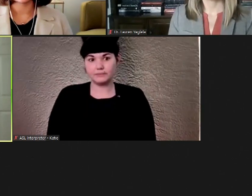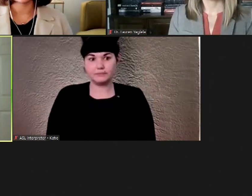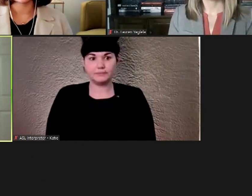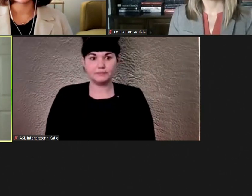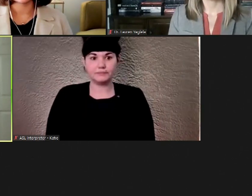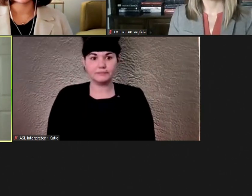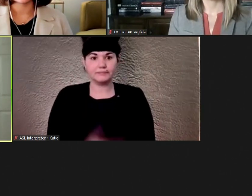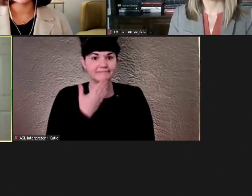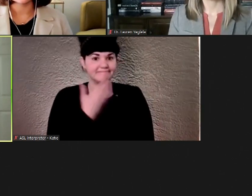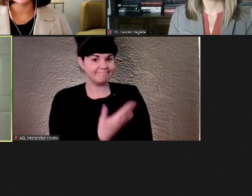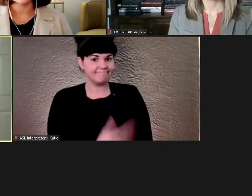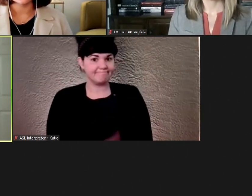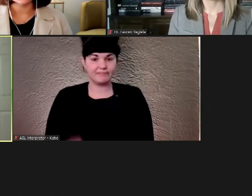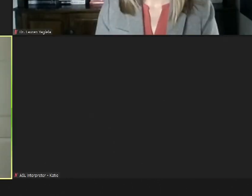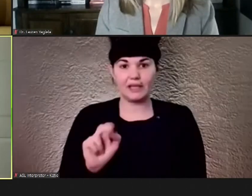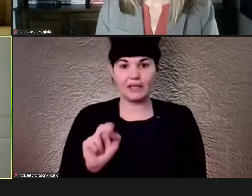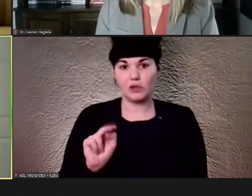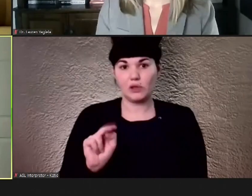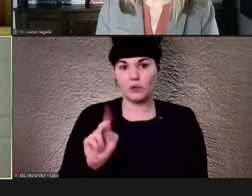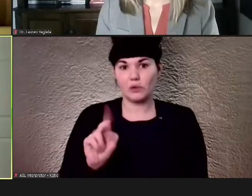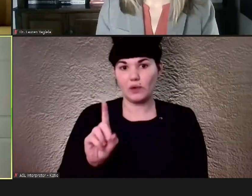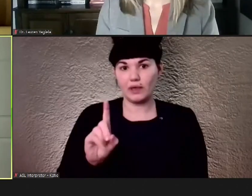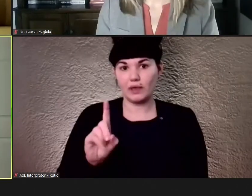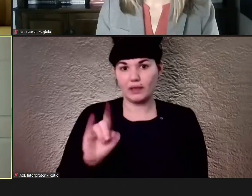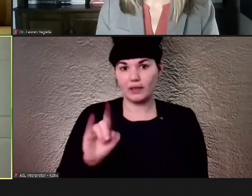Thank you, Andy.